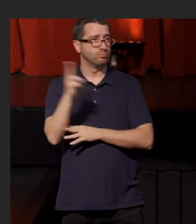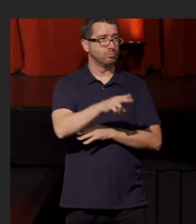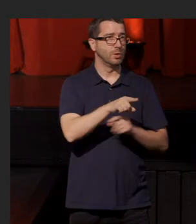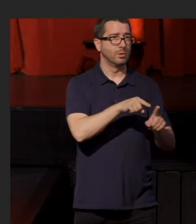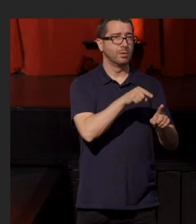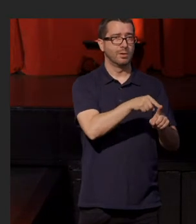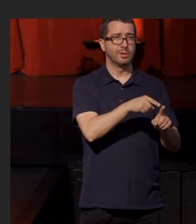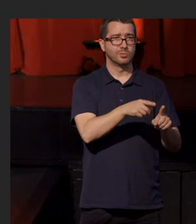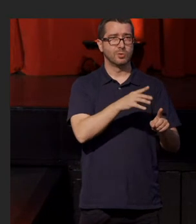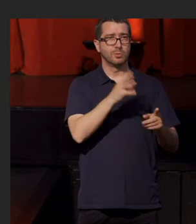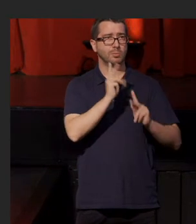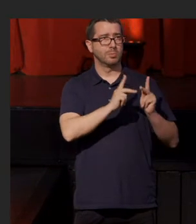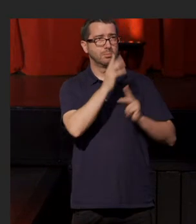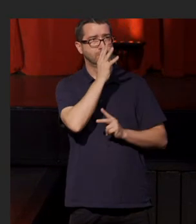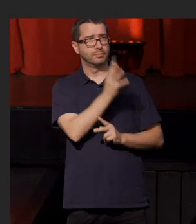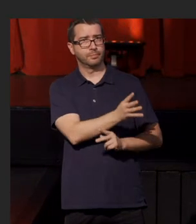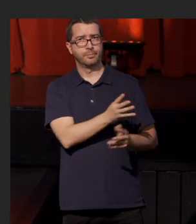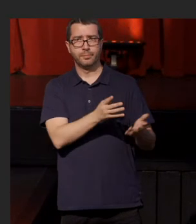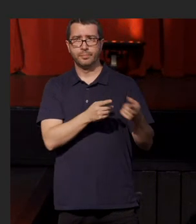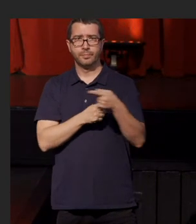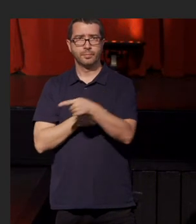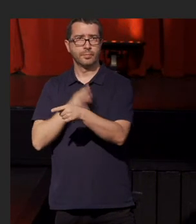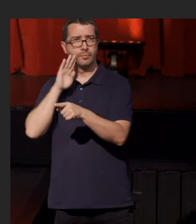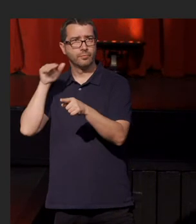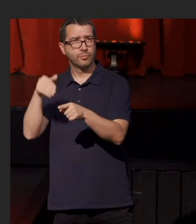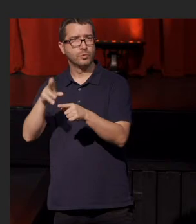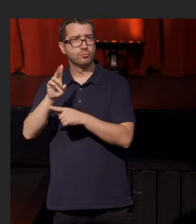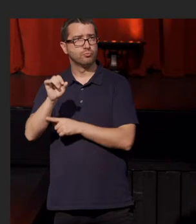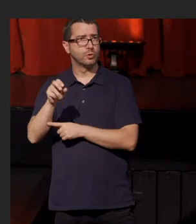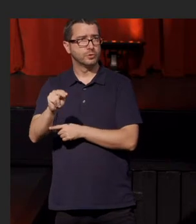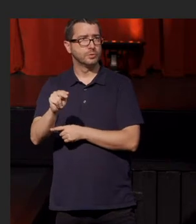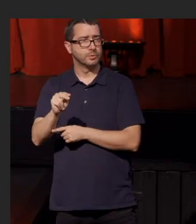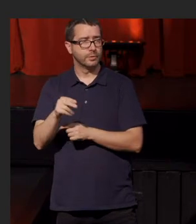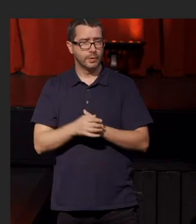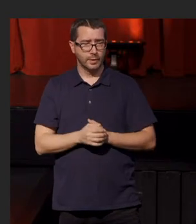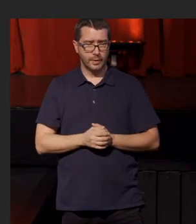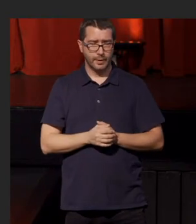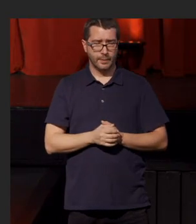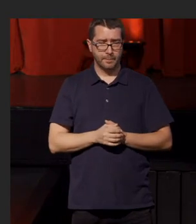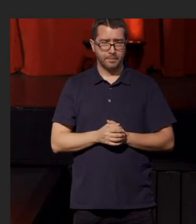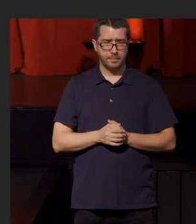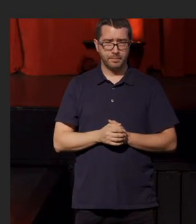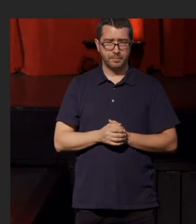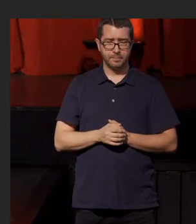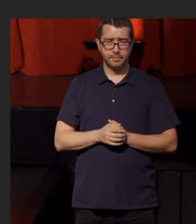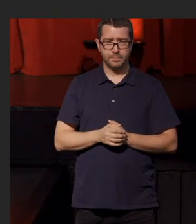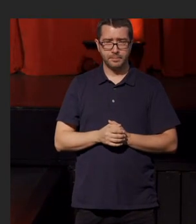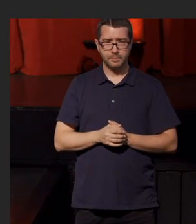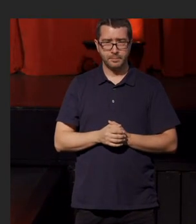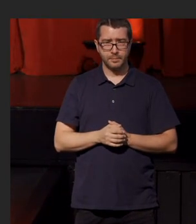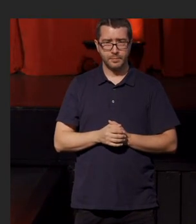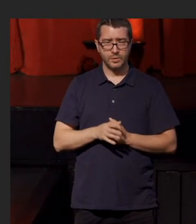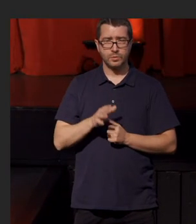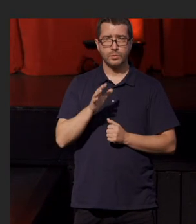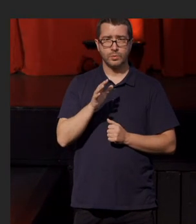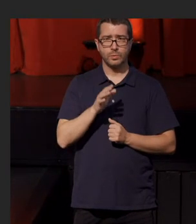vice presidential nominee, and putting Condoleezza Rice into the vice presidential slot. That's how serious the Access Hollywood tape